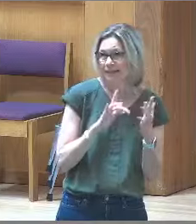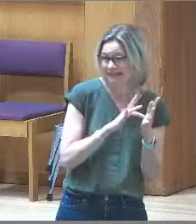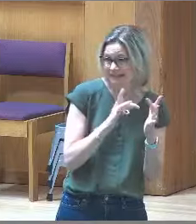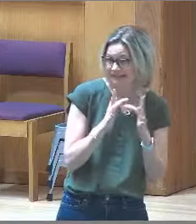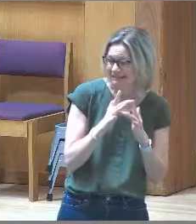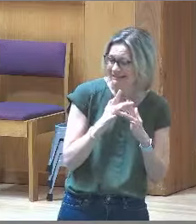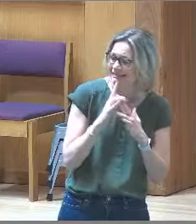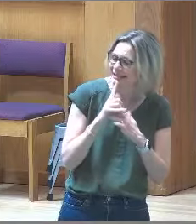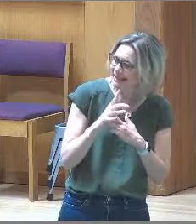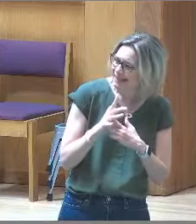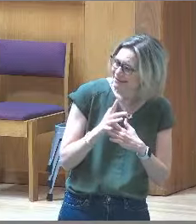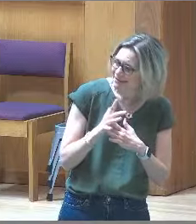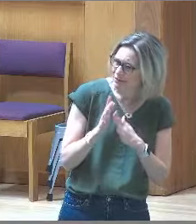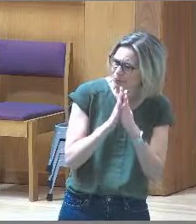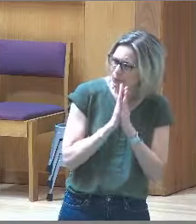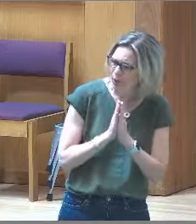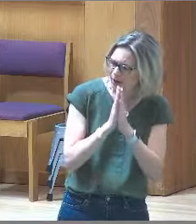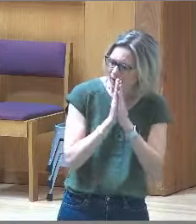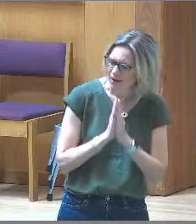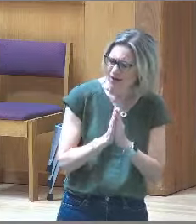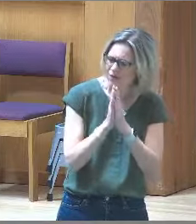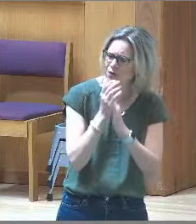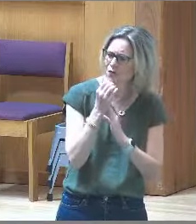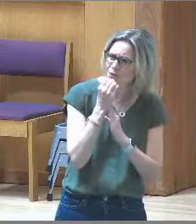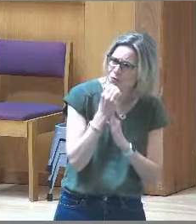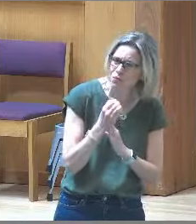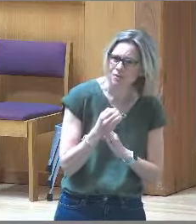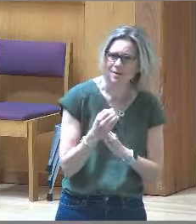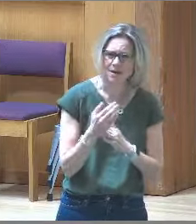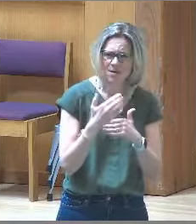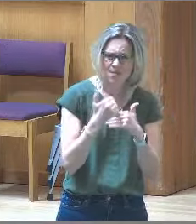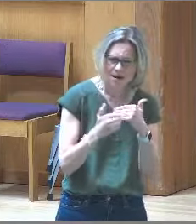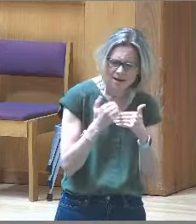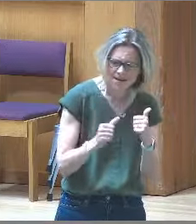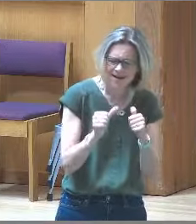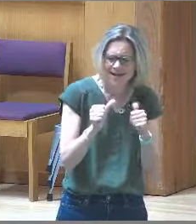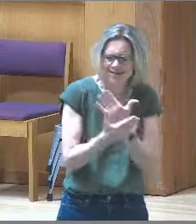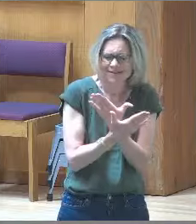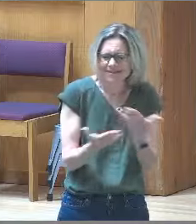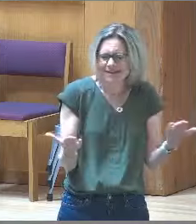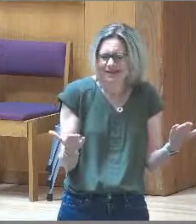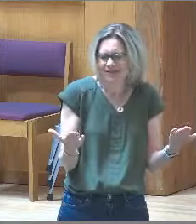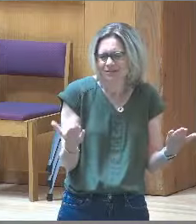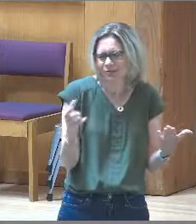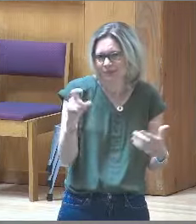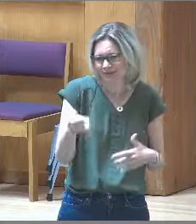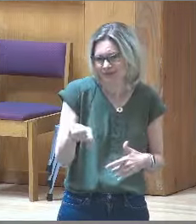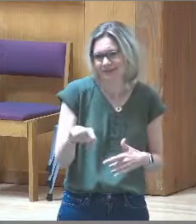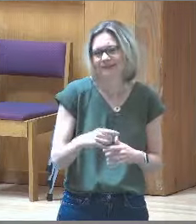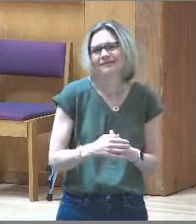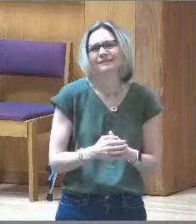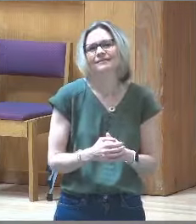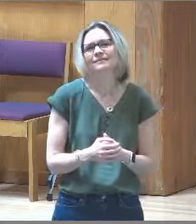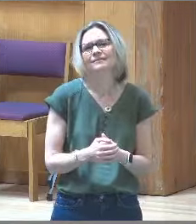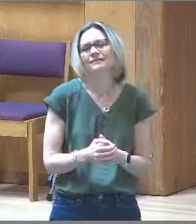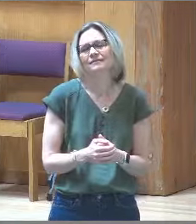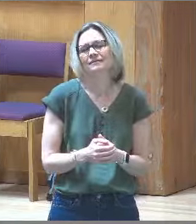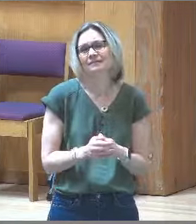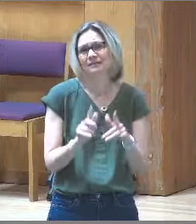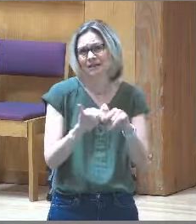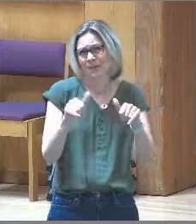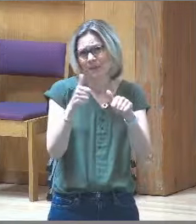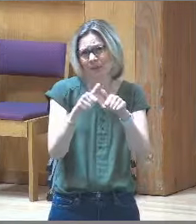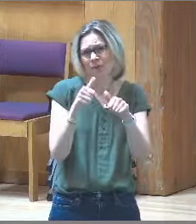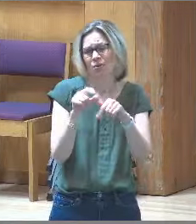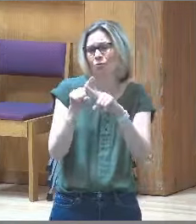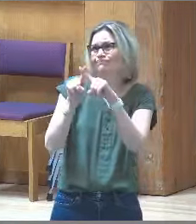you pray, pray for food, for bread, for everything that you need. But you need to remember that you